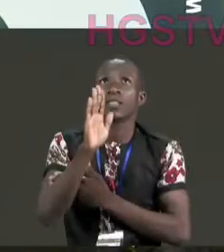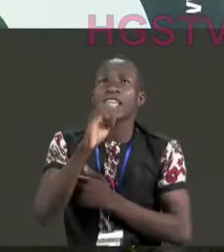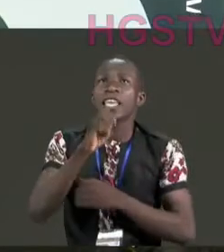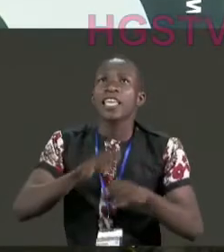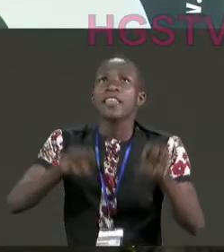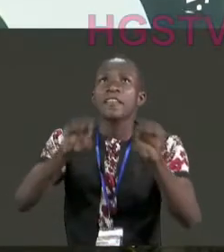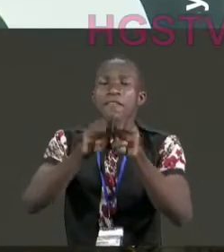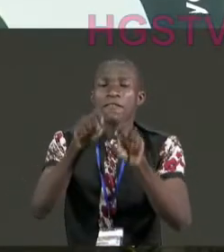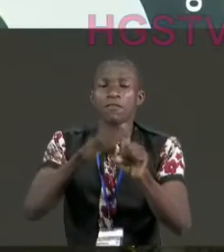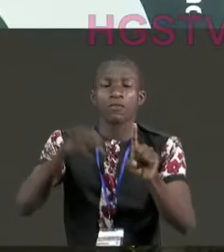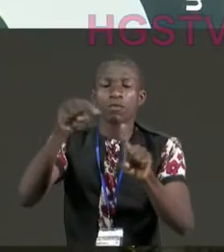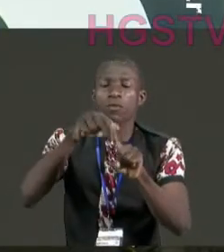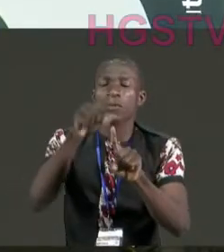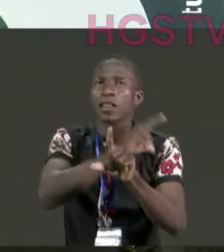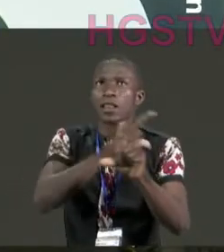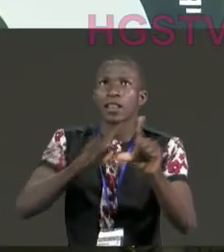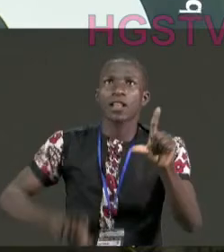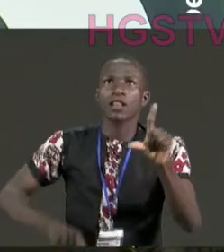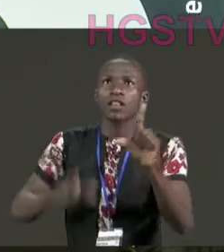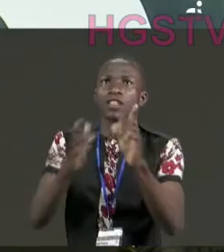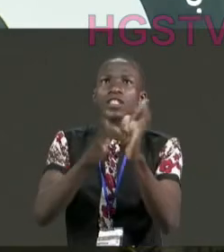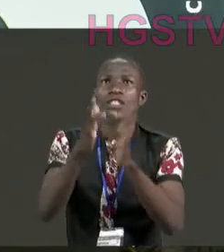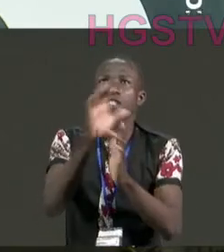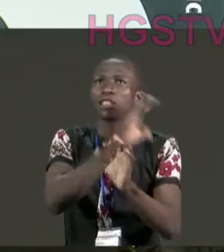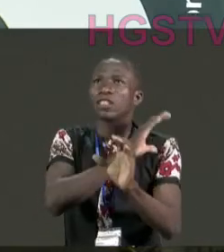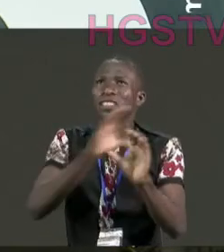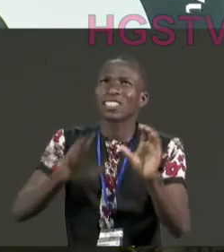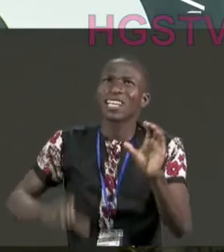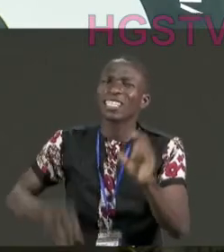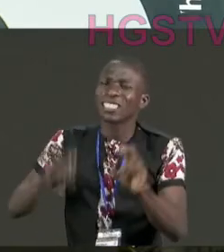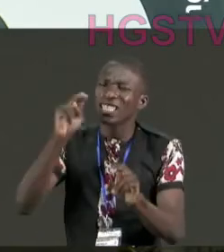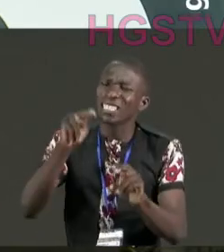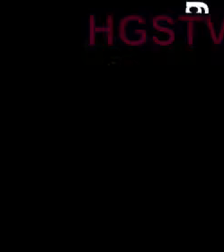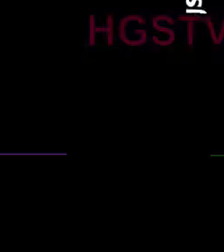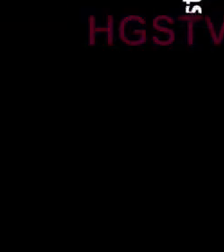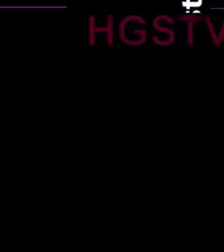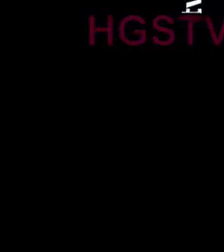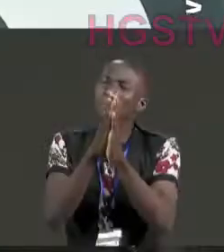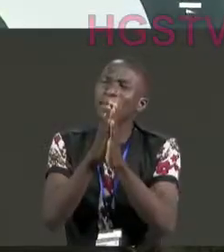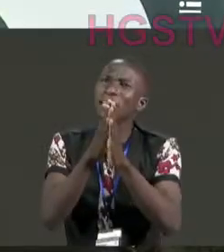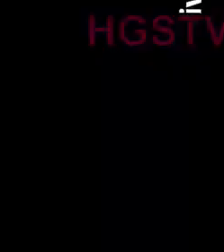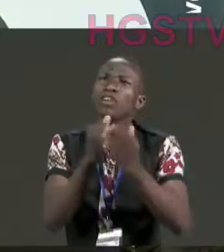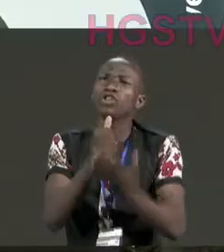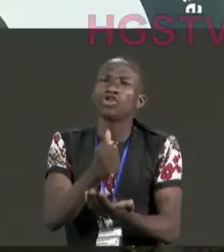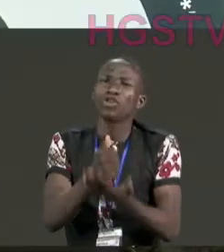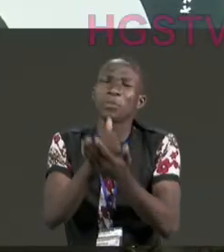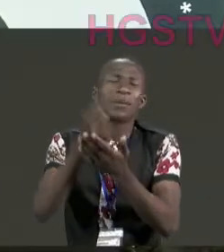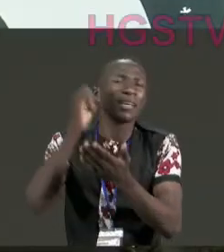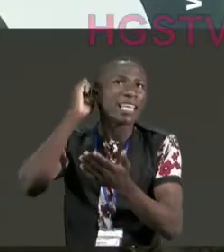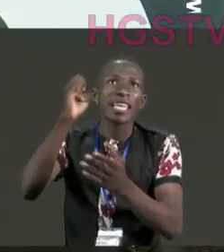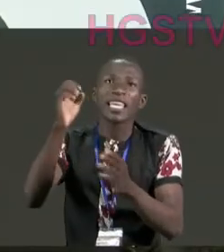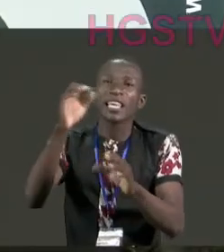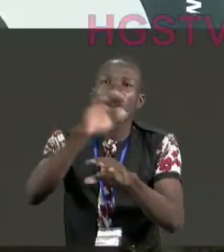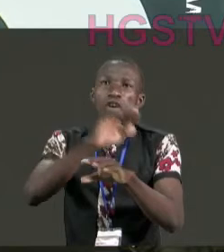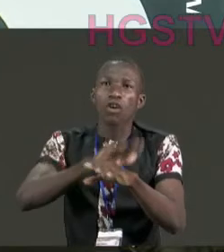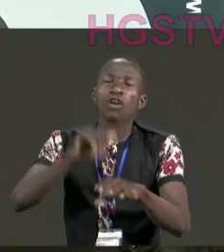even when the Lord Jesus Christ needed prayer support, he called on disciples.